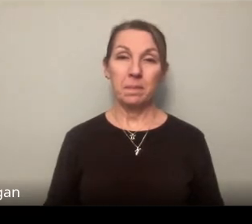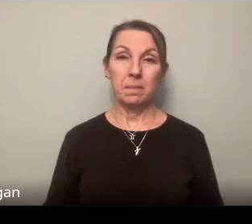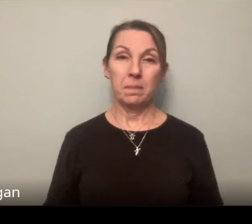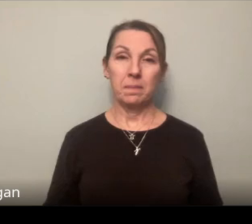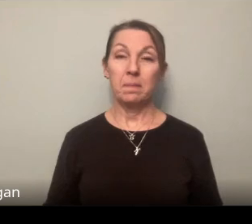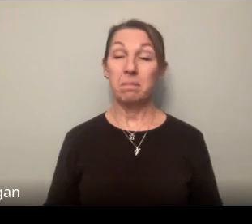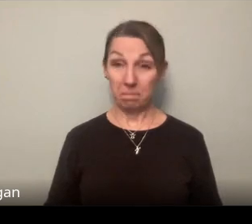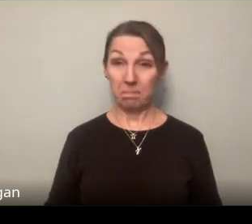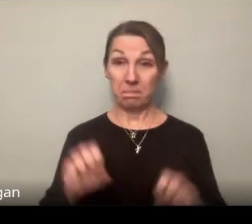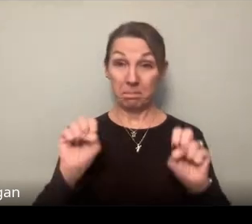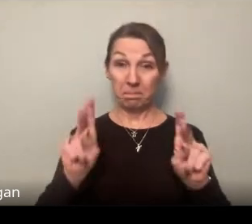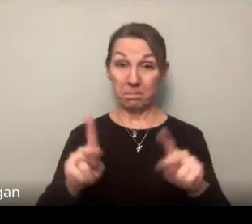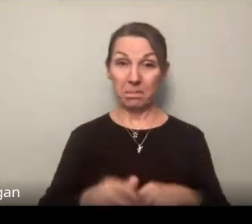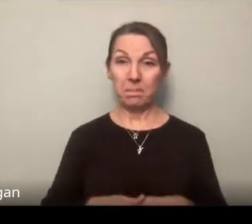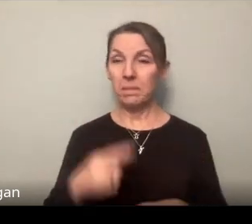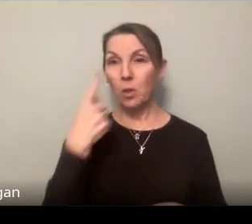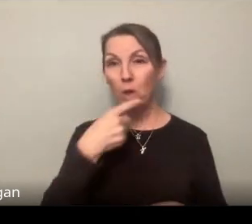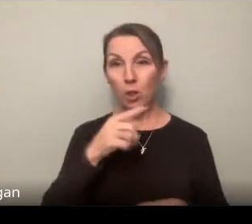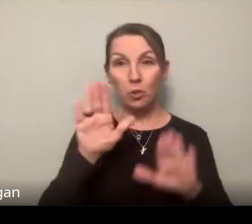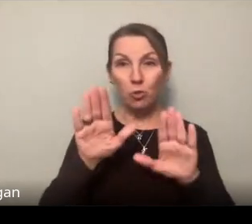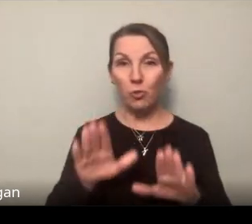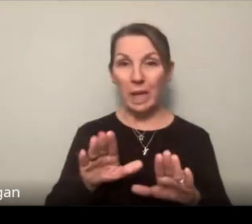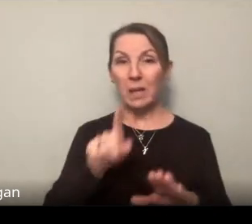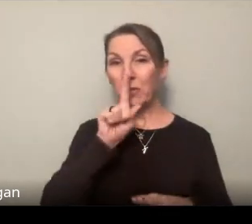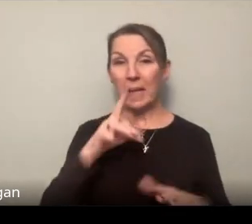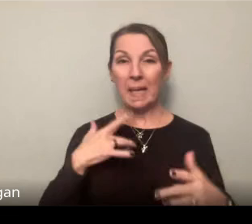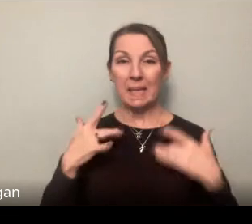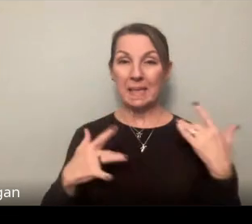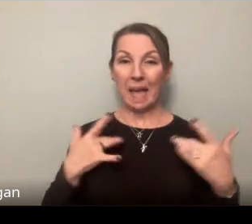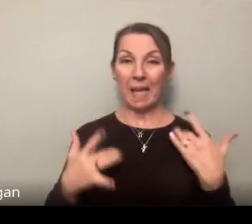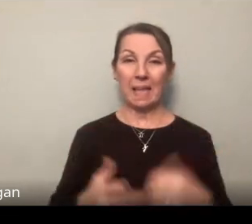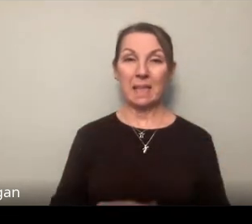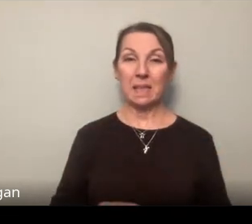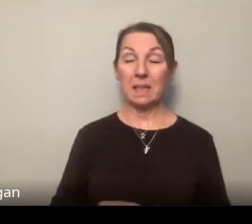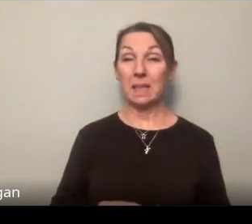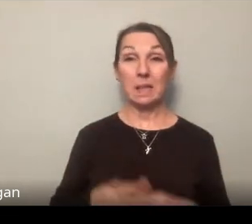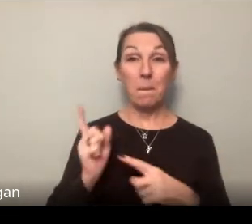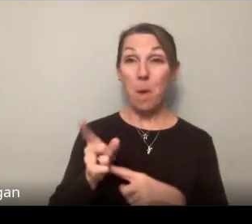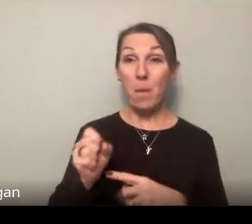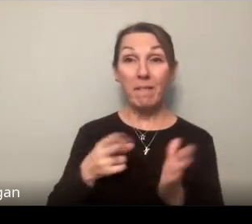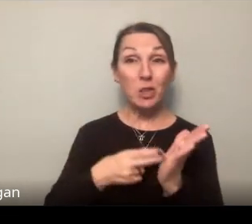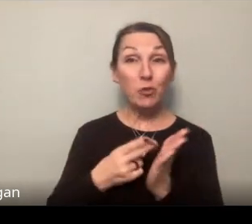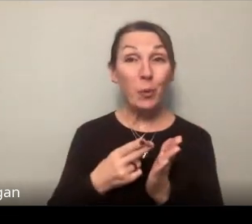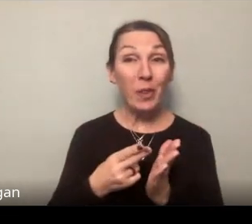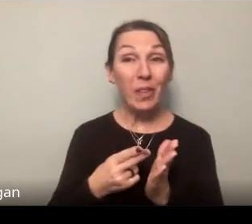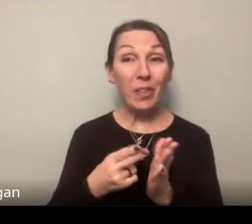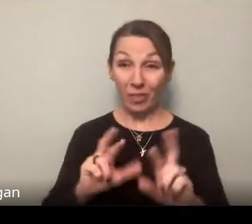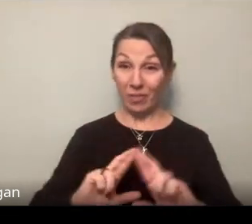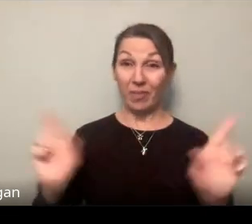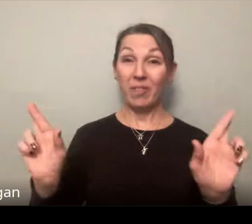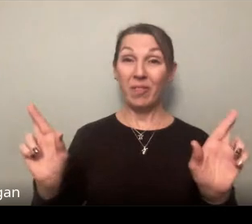All right. Well, this looks great. I am super excited. Moment of truth. We